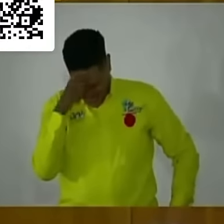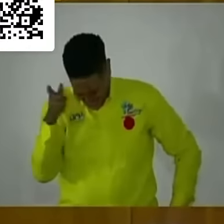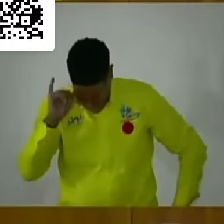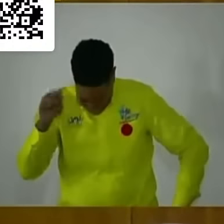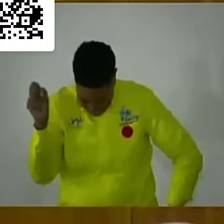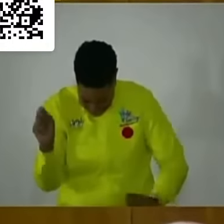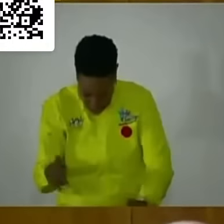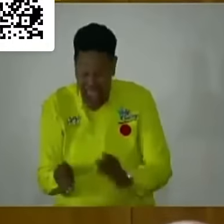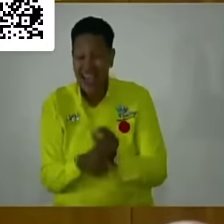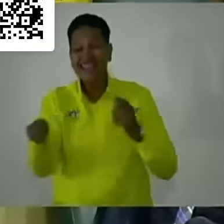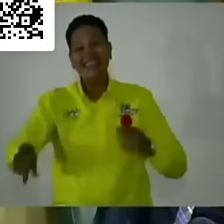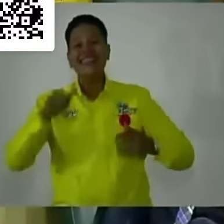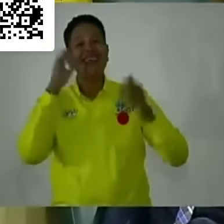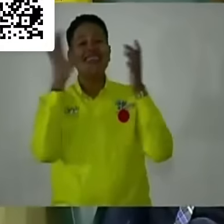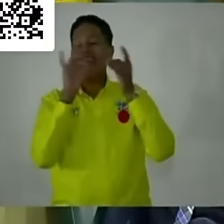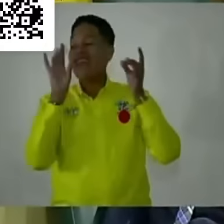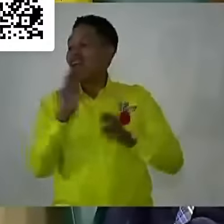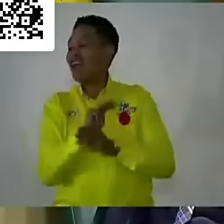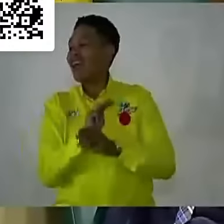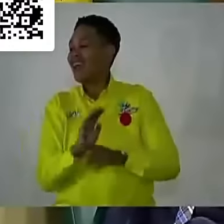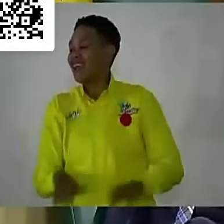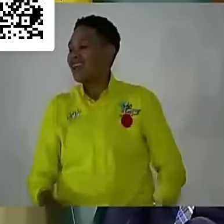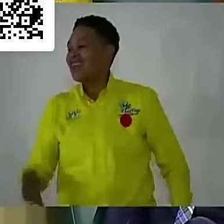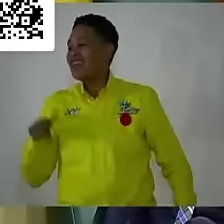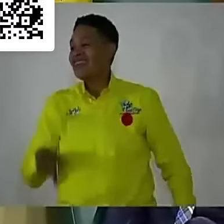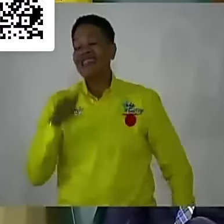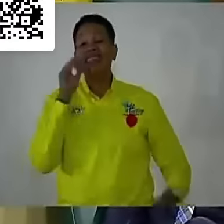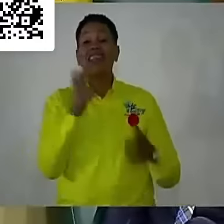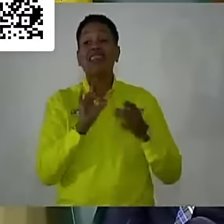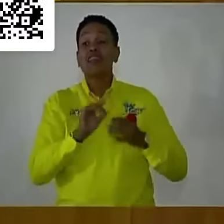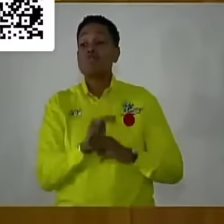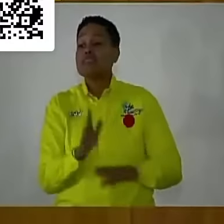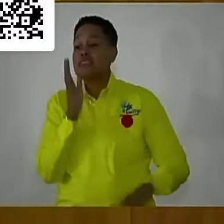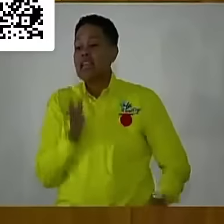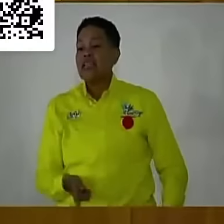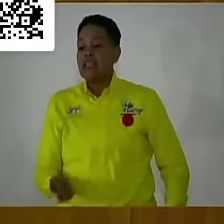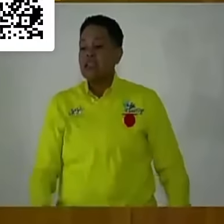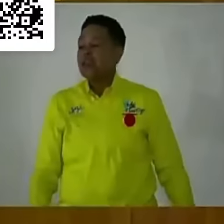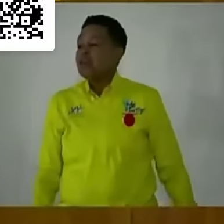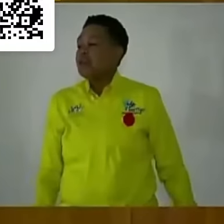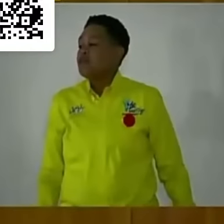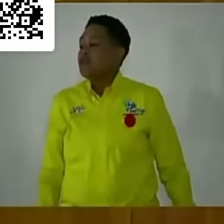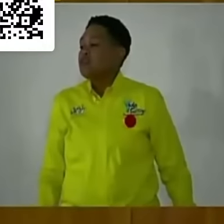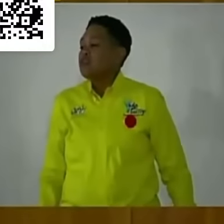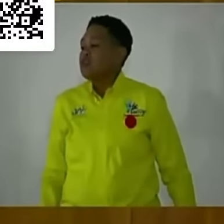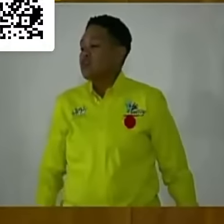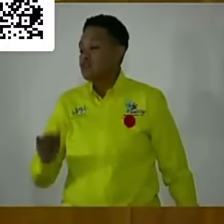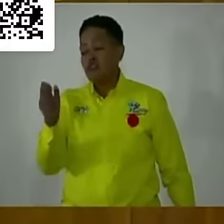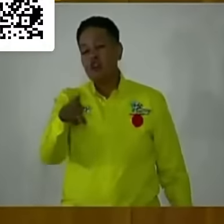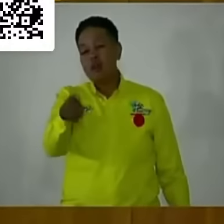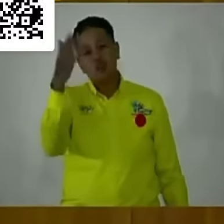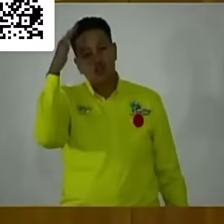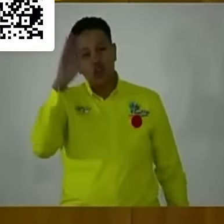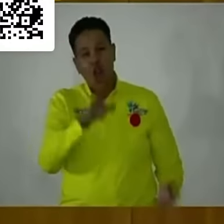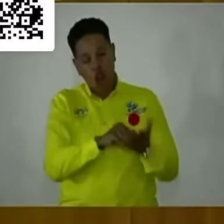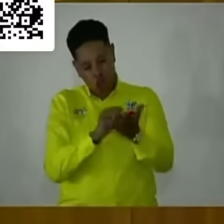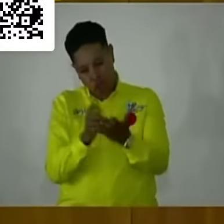It's not a statement, minister, no. It's not a statement, minister. It's not a statement, you just come back, learn a little